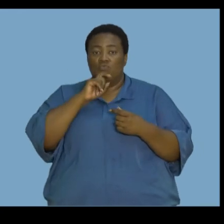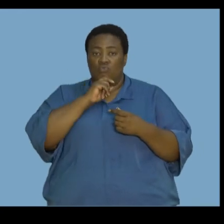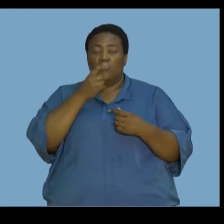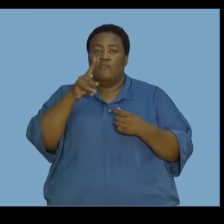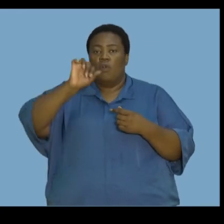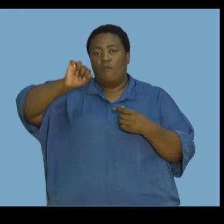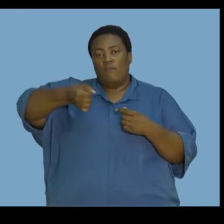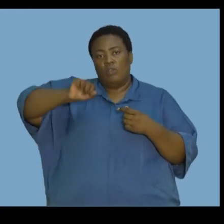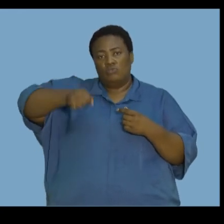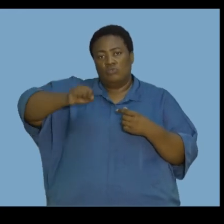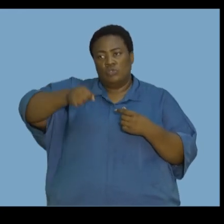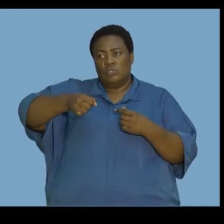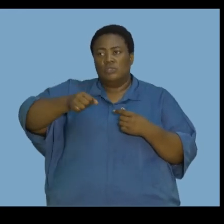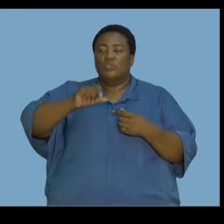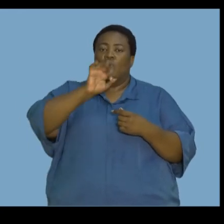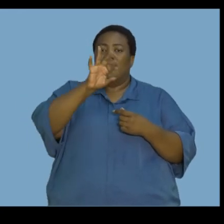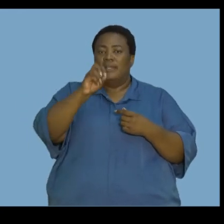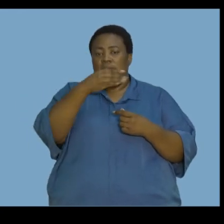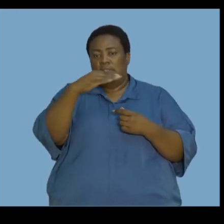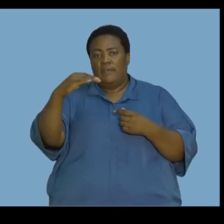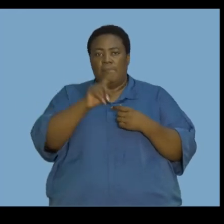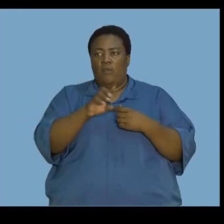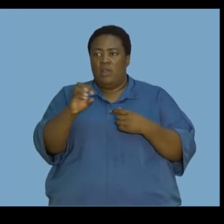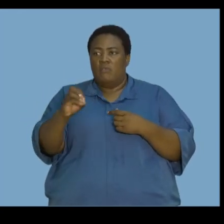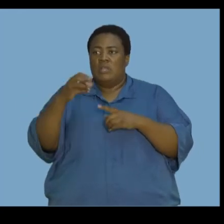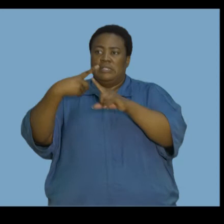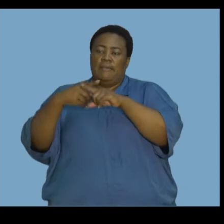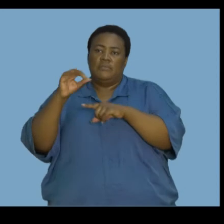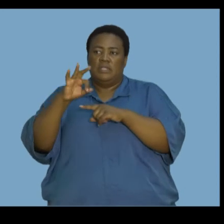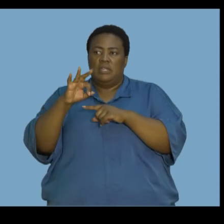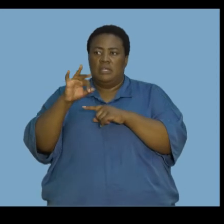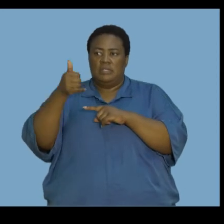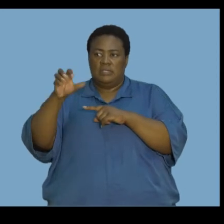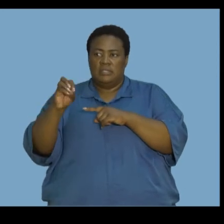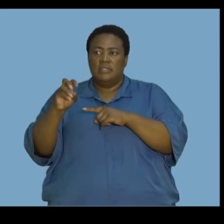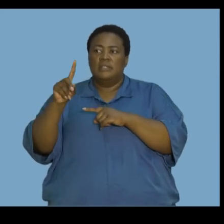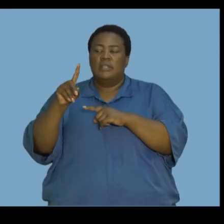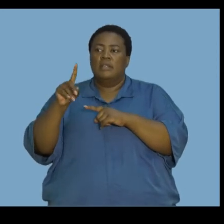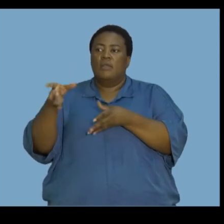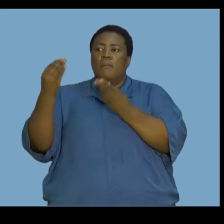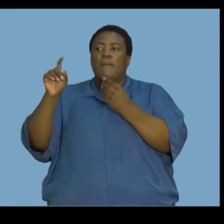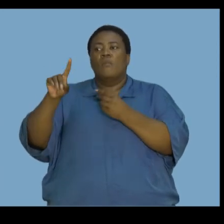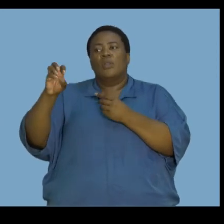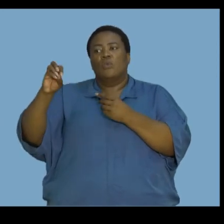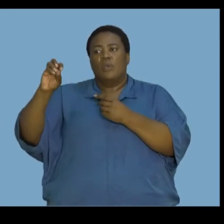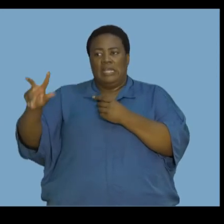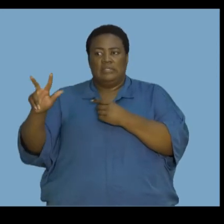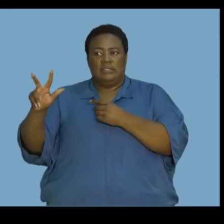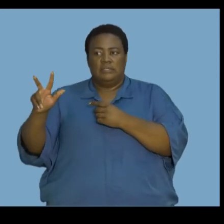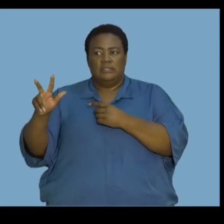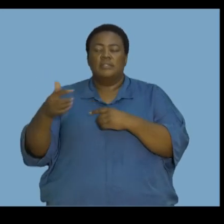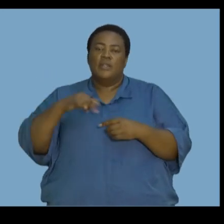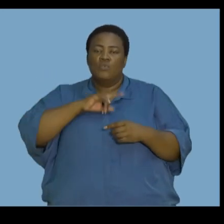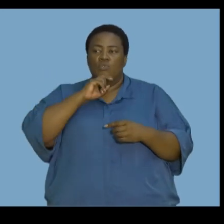used for flushing, so that's 30 divided by 100 times 300, and that gives us a value of